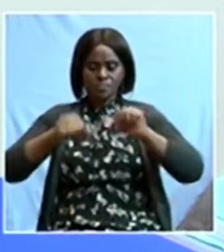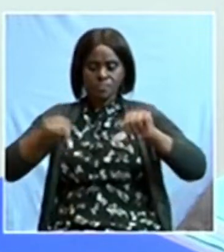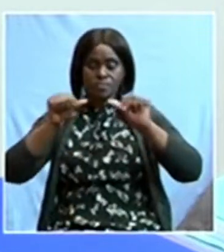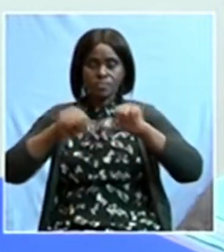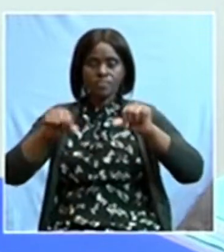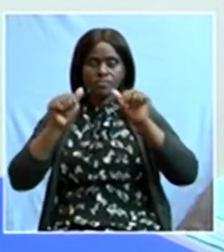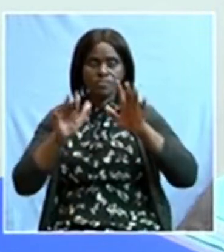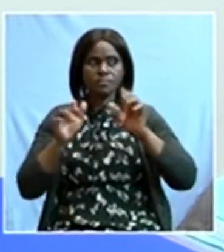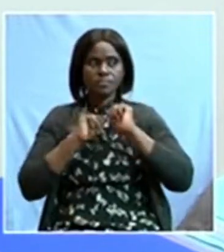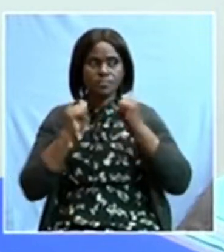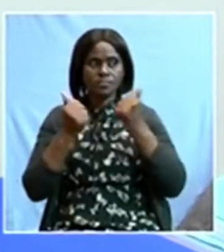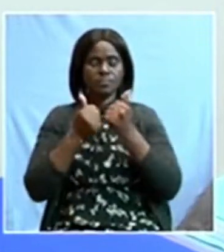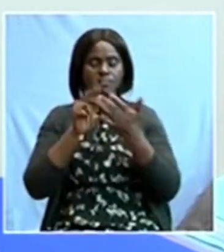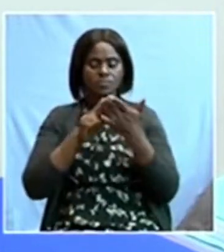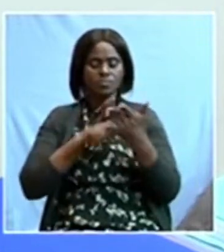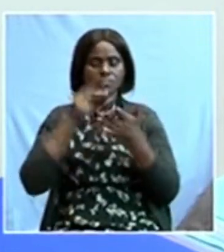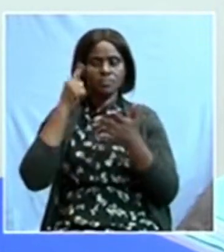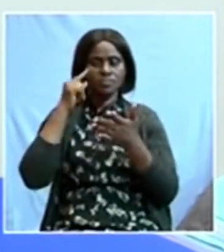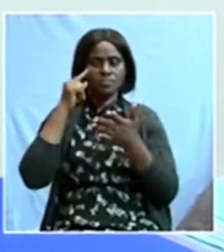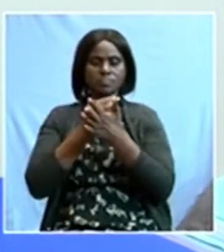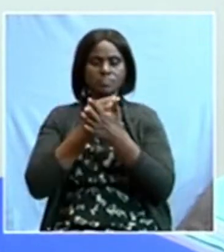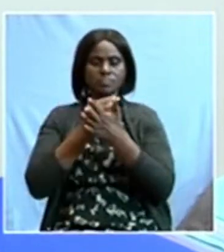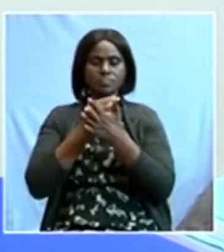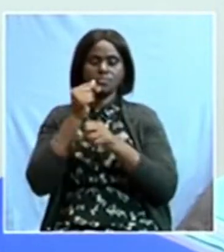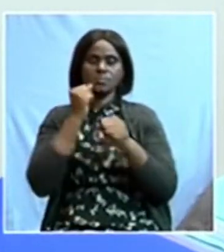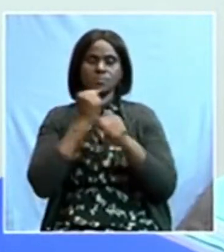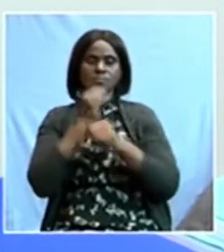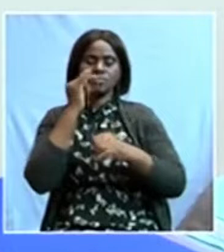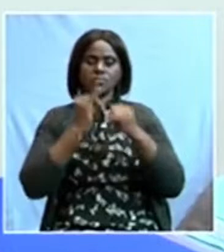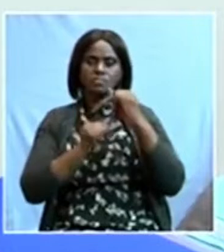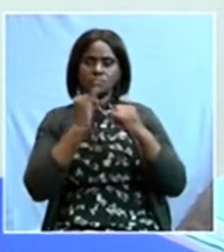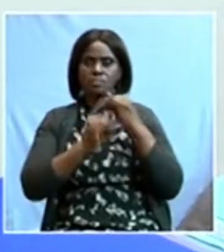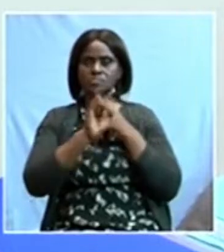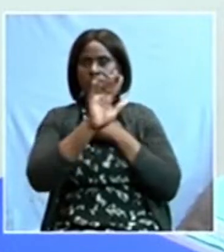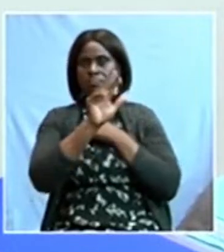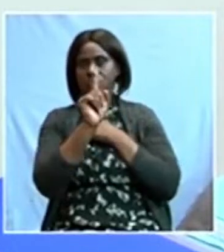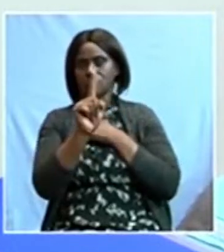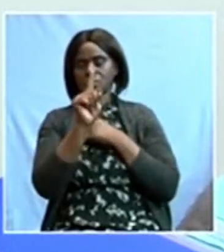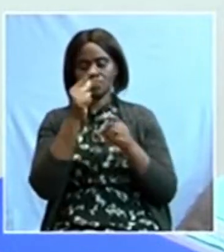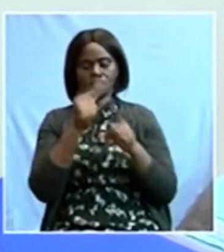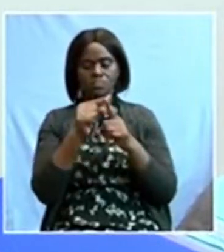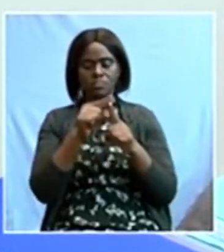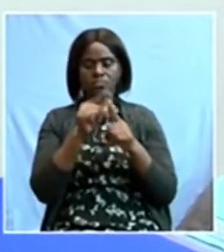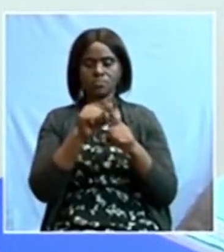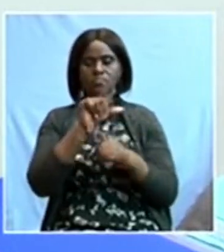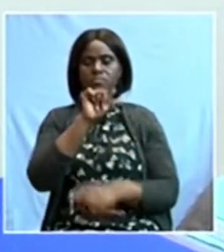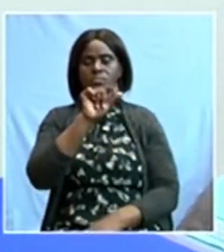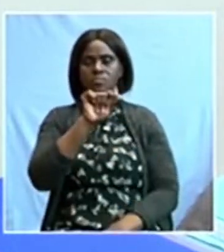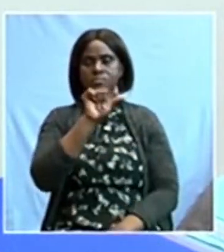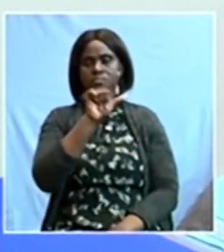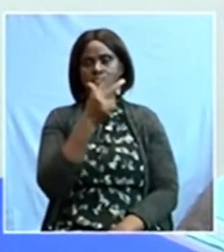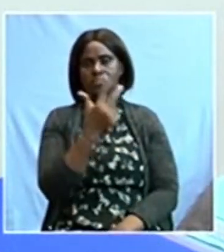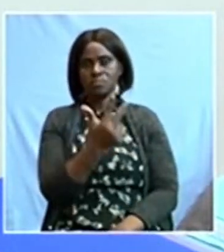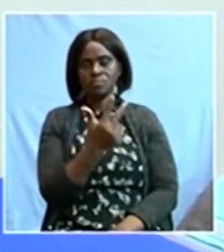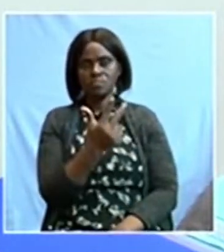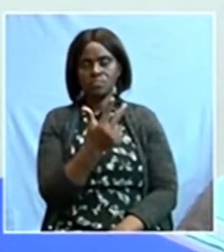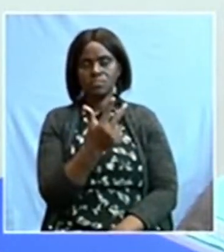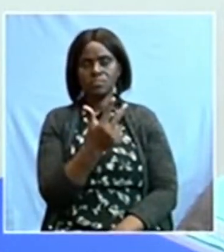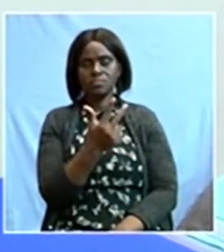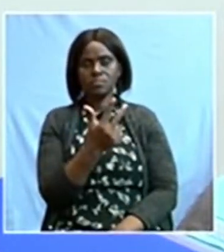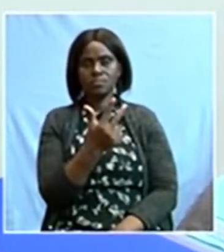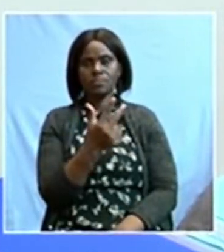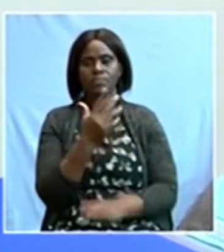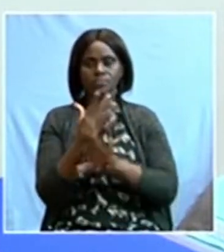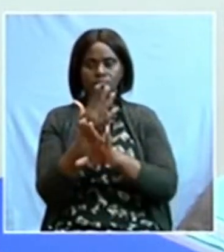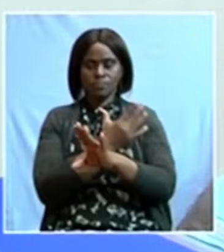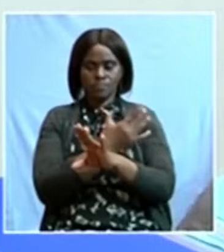Auditor General's report for your financial year ended 31st December 2023.